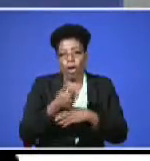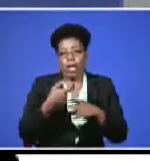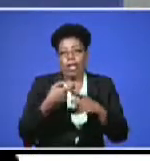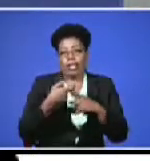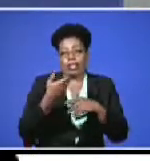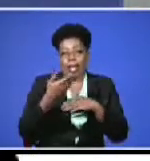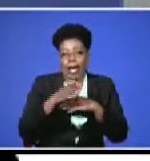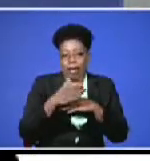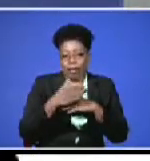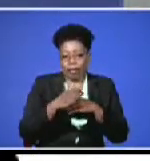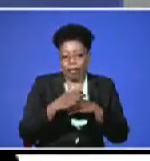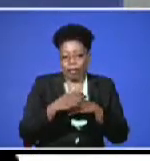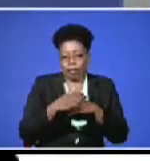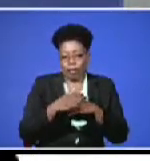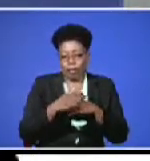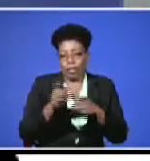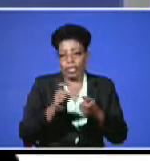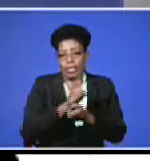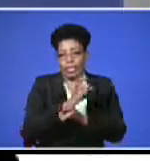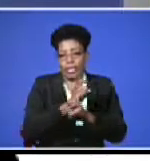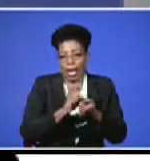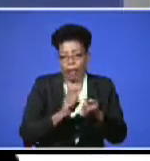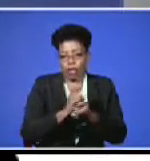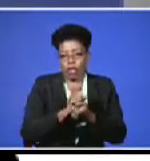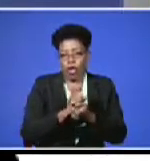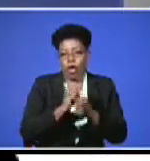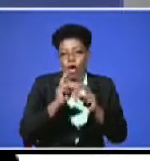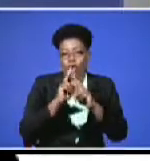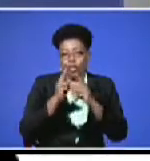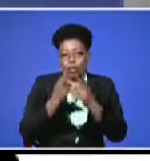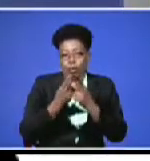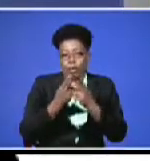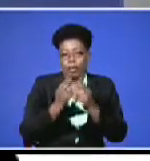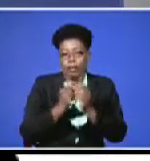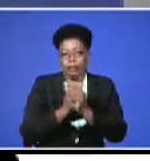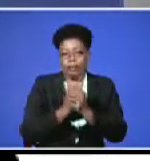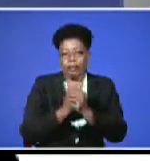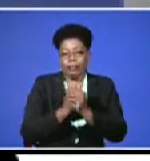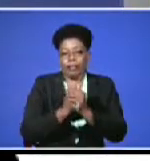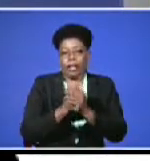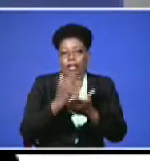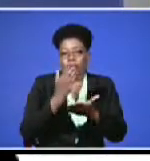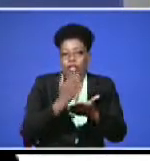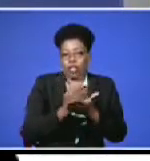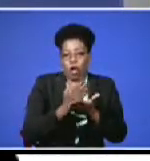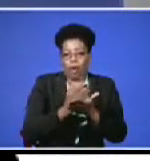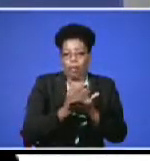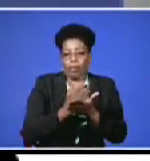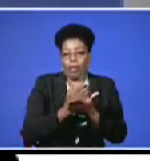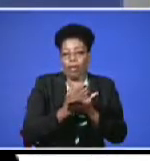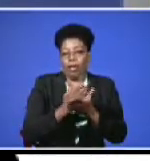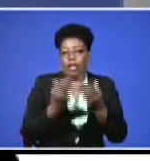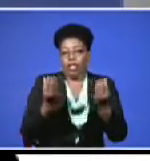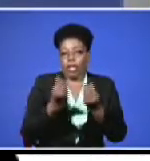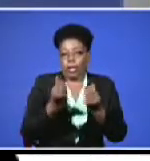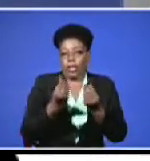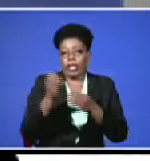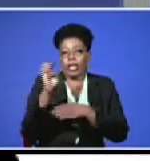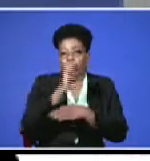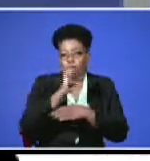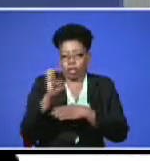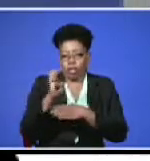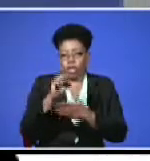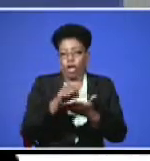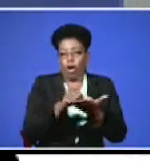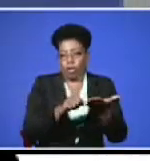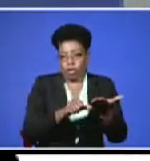to chilling units at the hospital led to a temporary suspension of non-emergency procedures. The health minister gave our Antoinette Smith